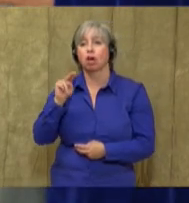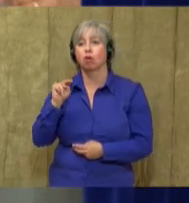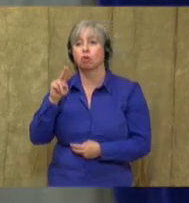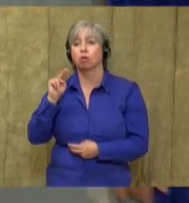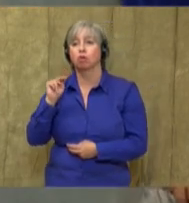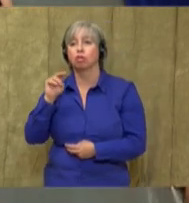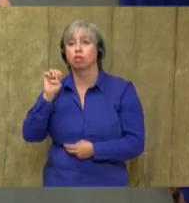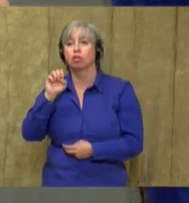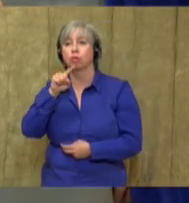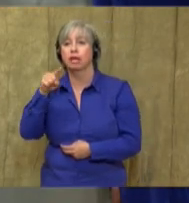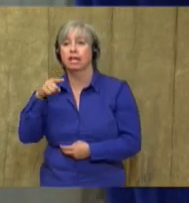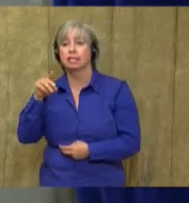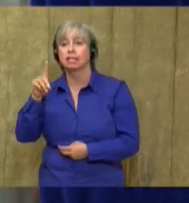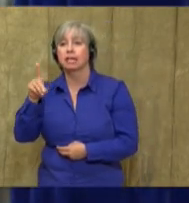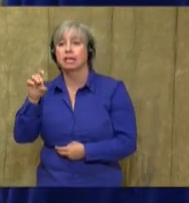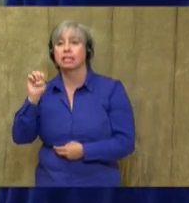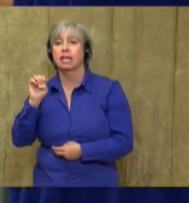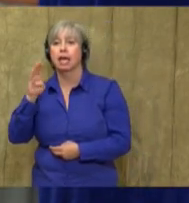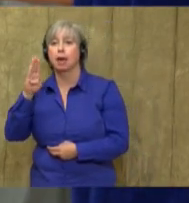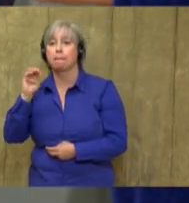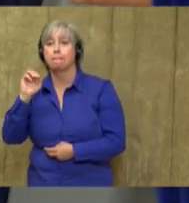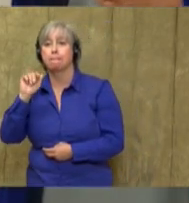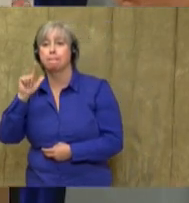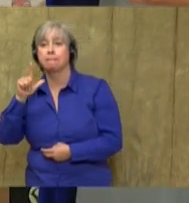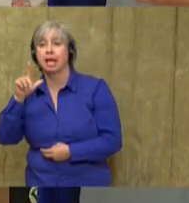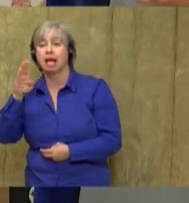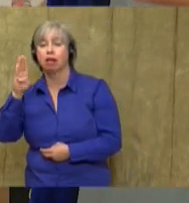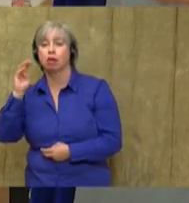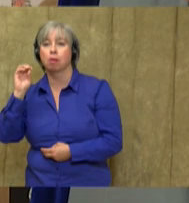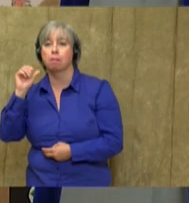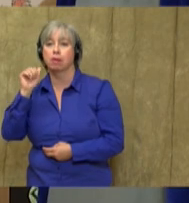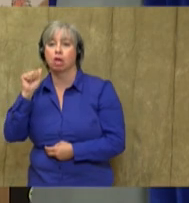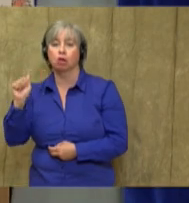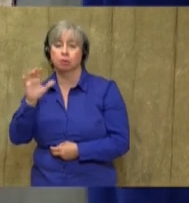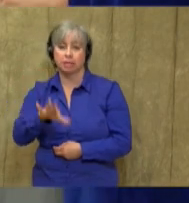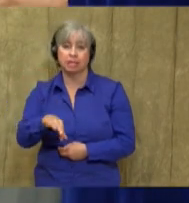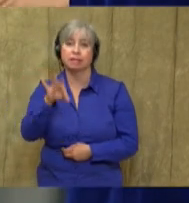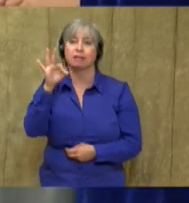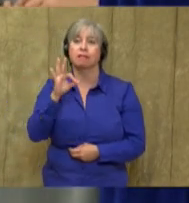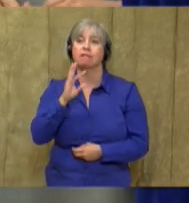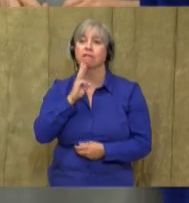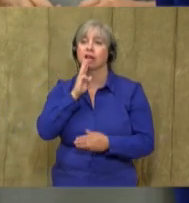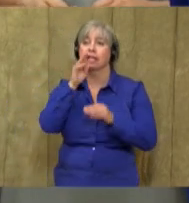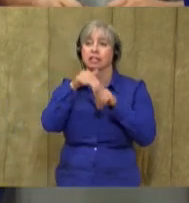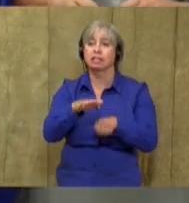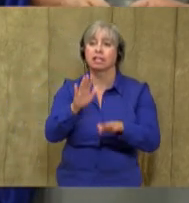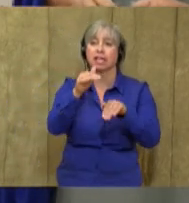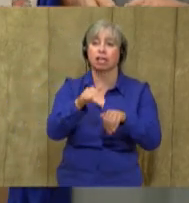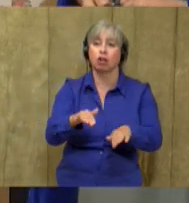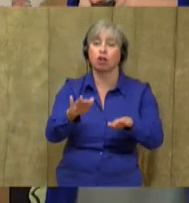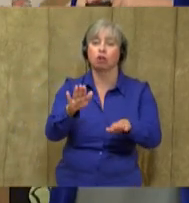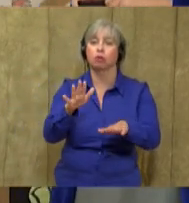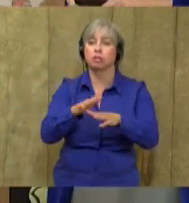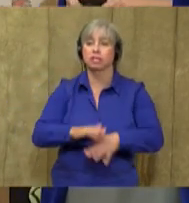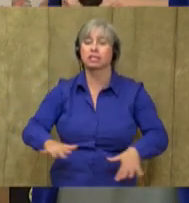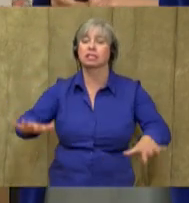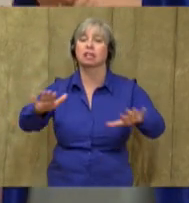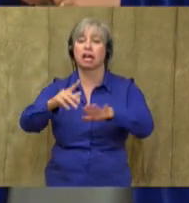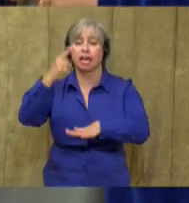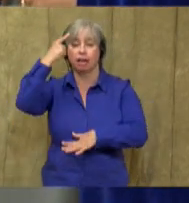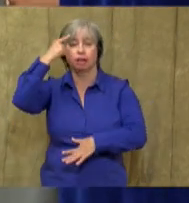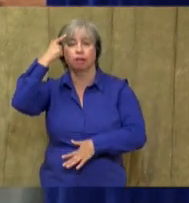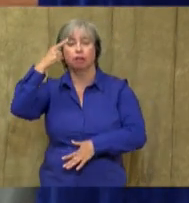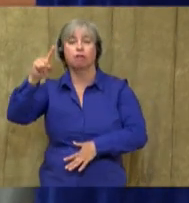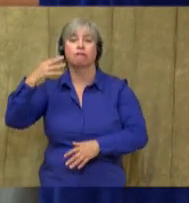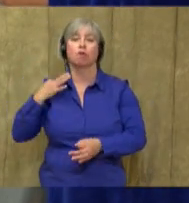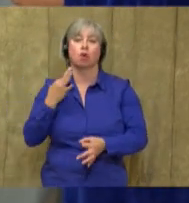another Spanish conquistador who is going to go out and claim the ocean and all of its shores for Spain. That was his goal. And